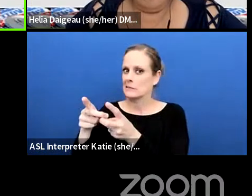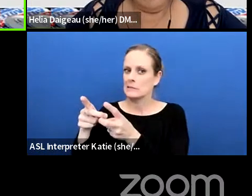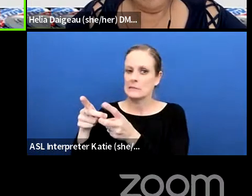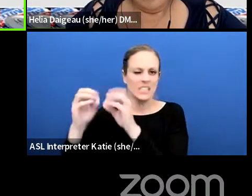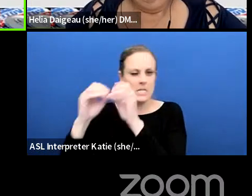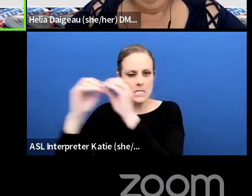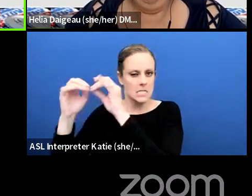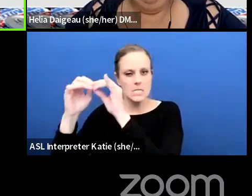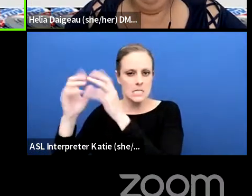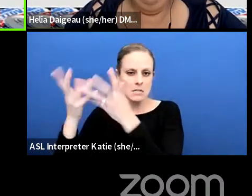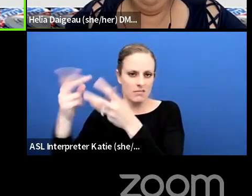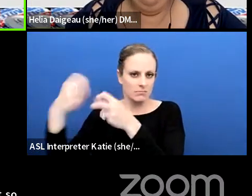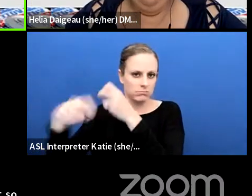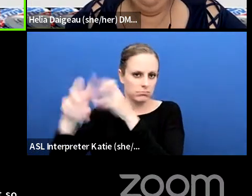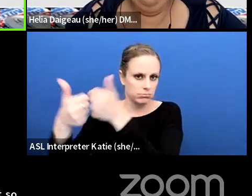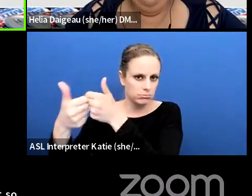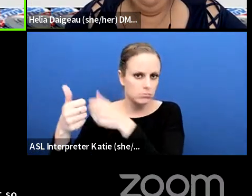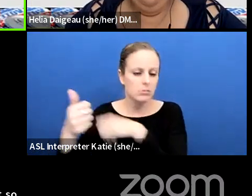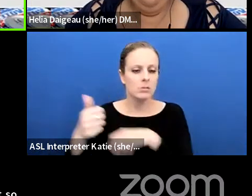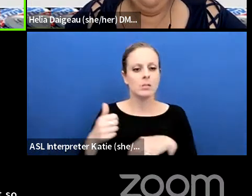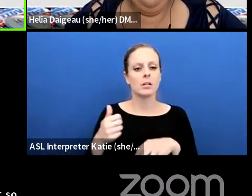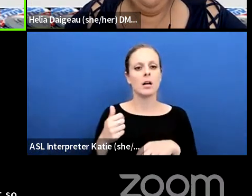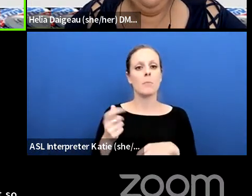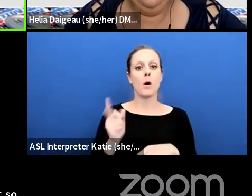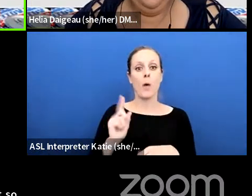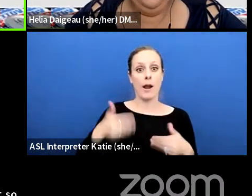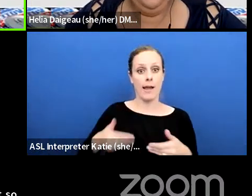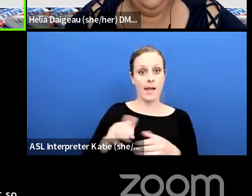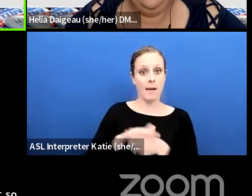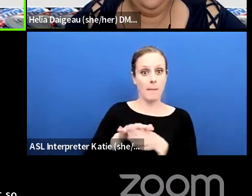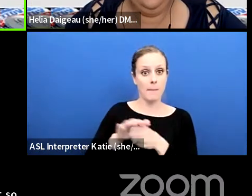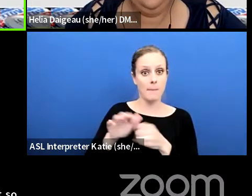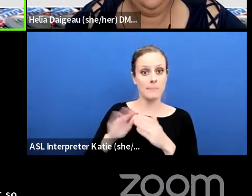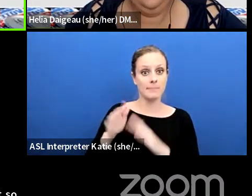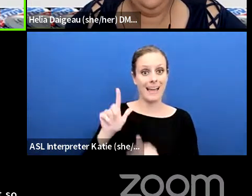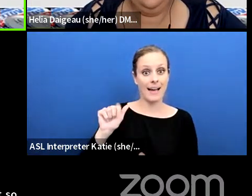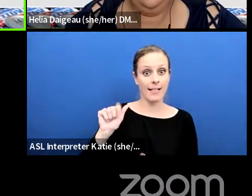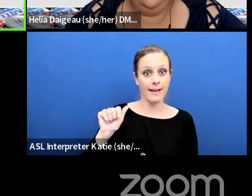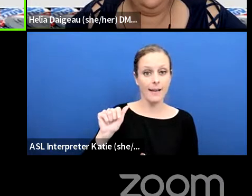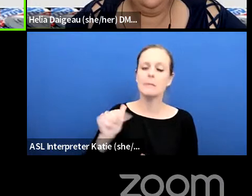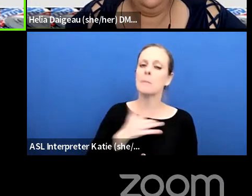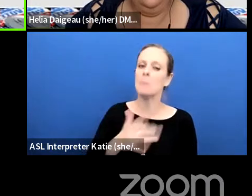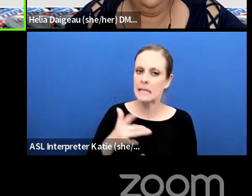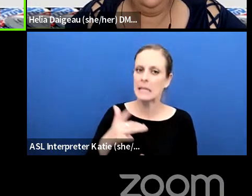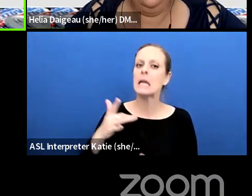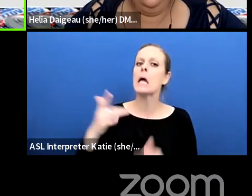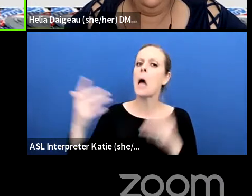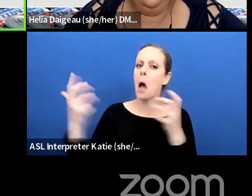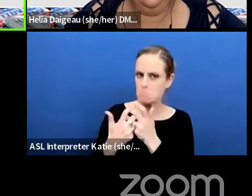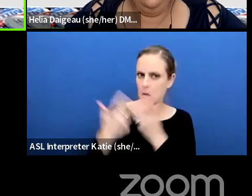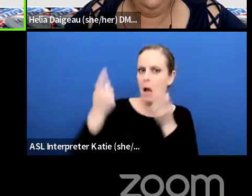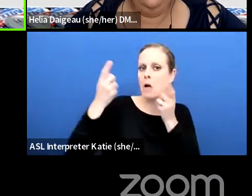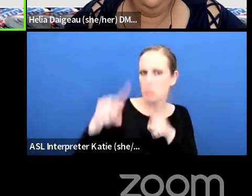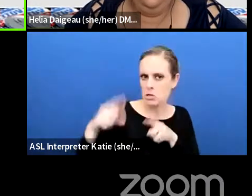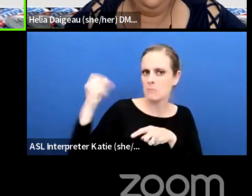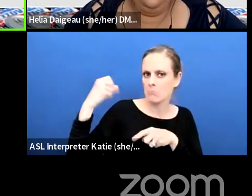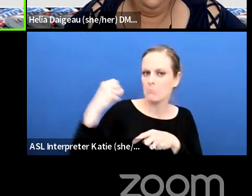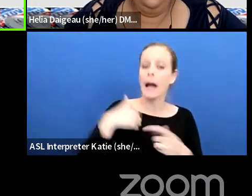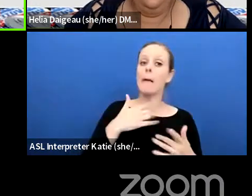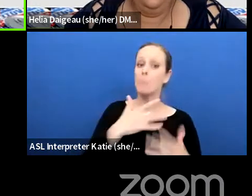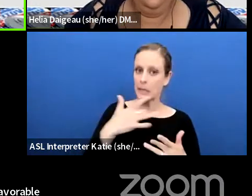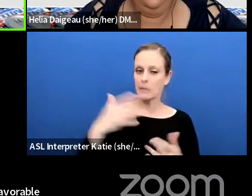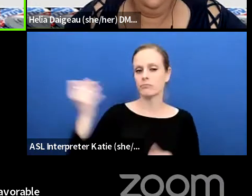favorable, but in where I am in Los Angeles, most of the time it's quite favorable. So I usually get a